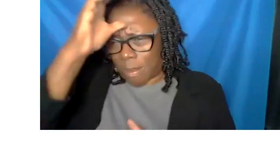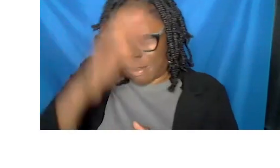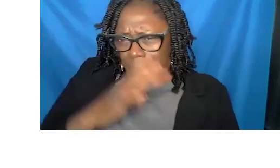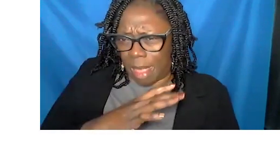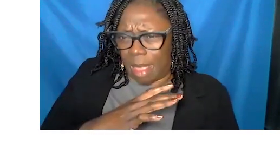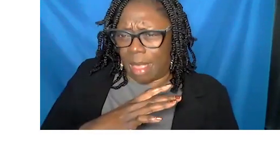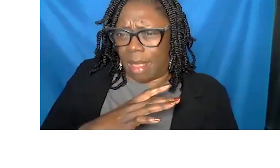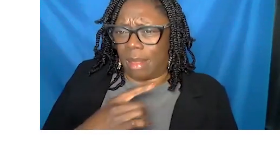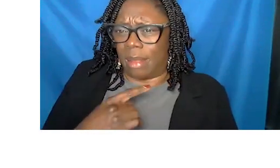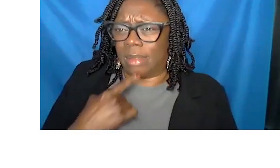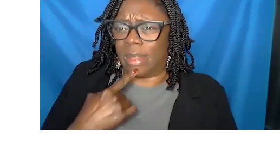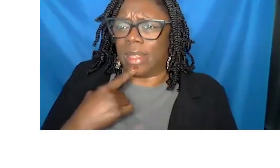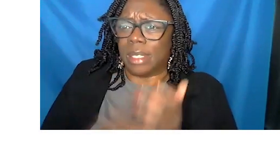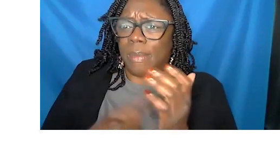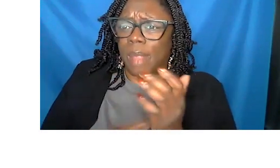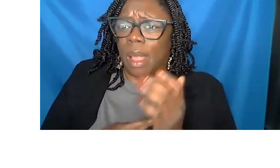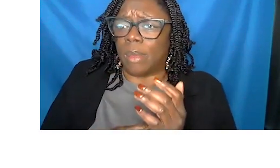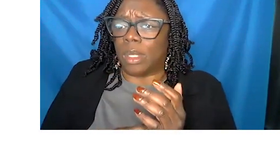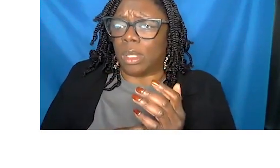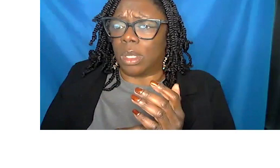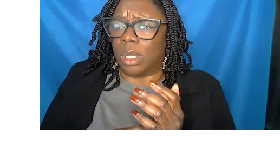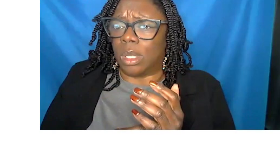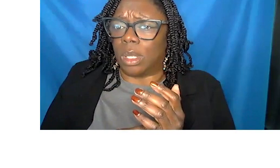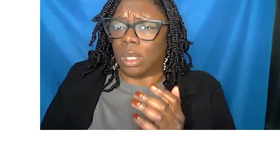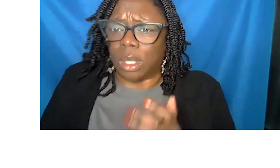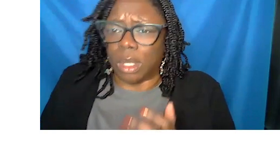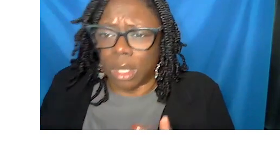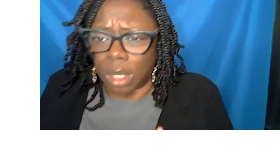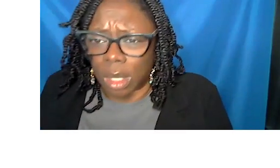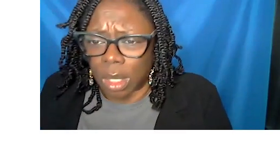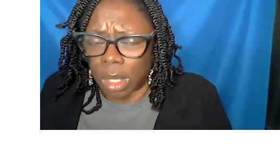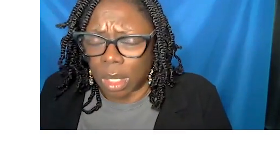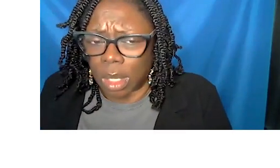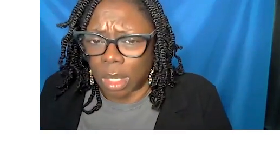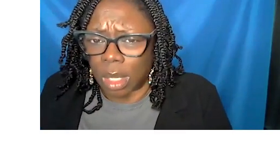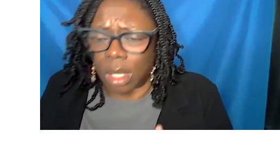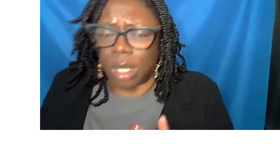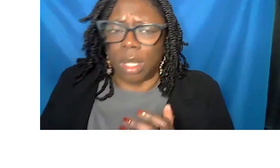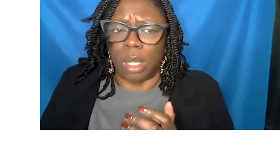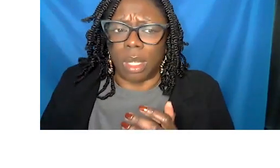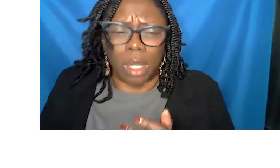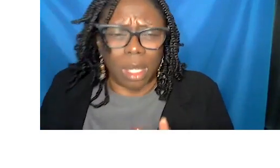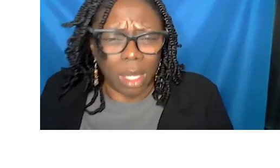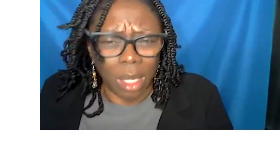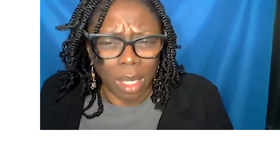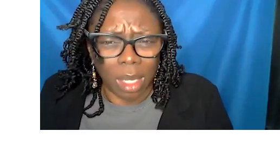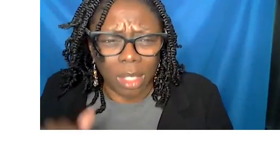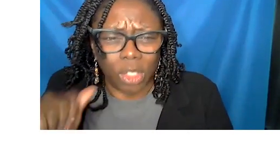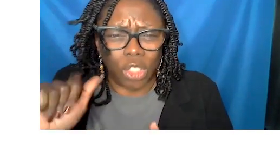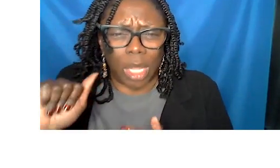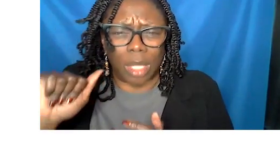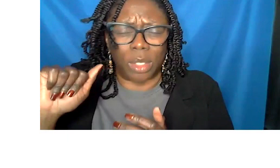because it's not trained in 21 like ChatGPT. It's up to date, so people will just cut and